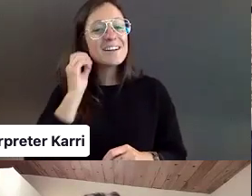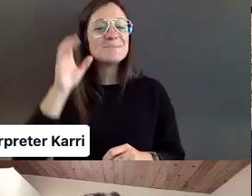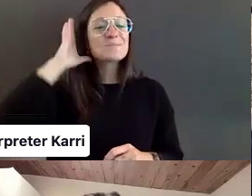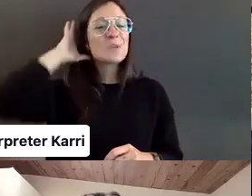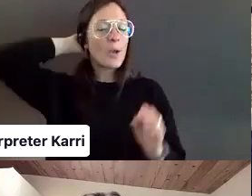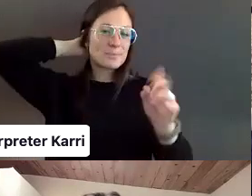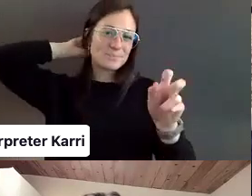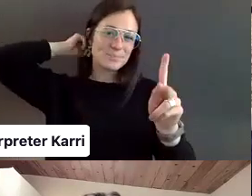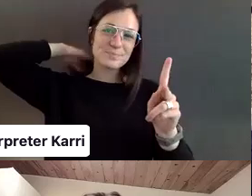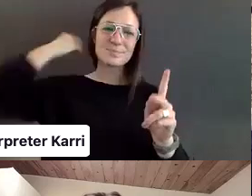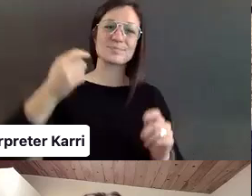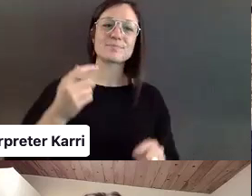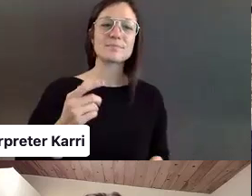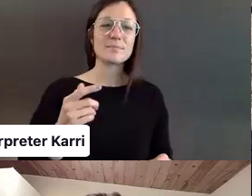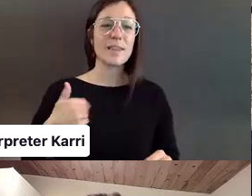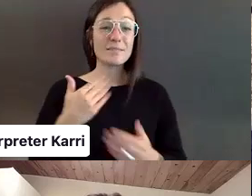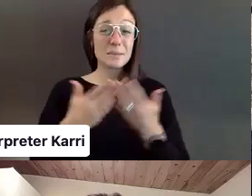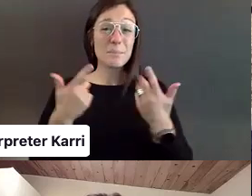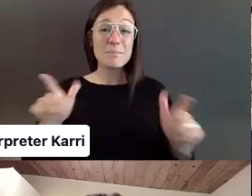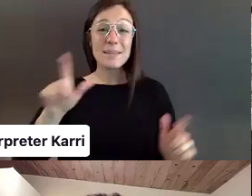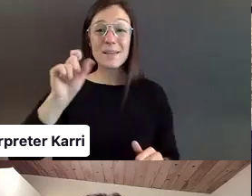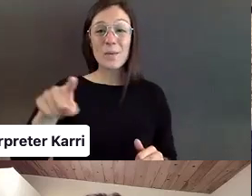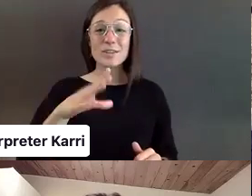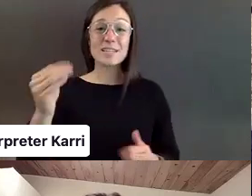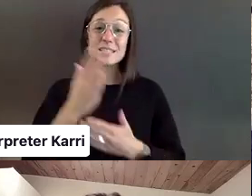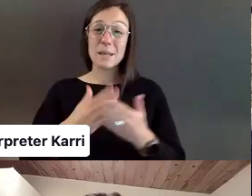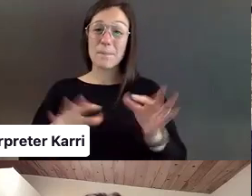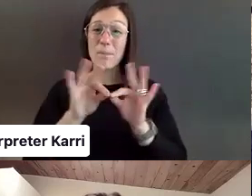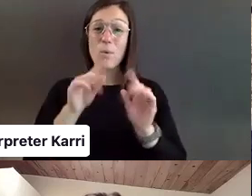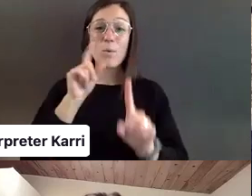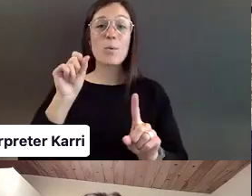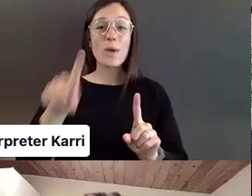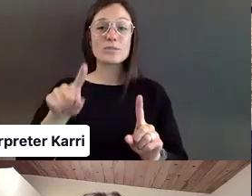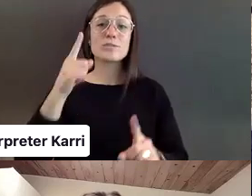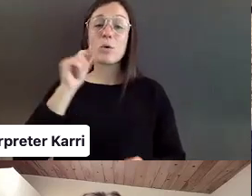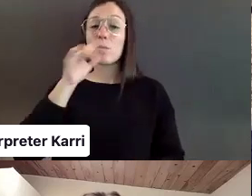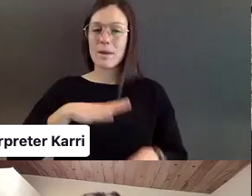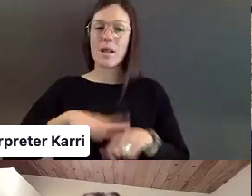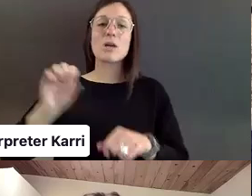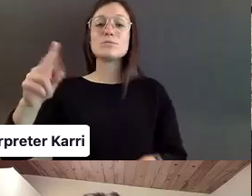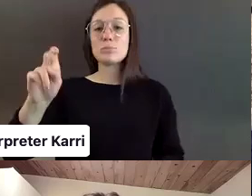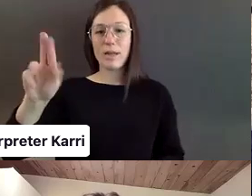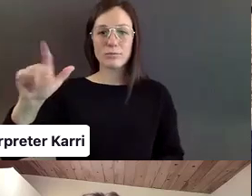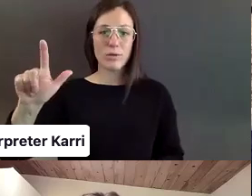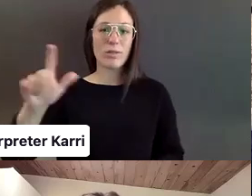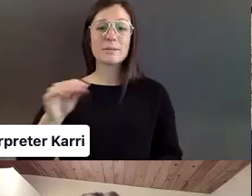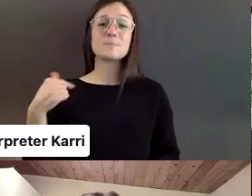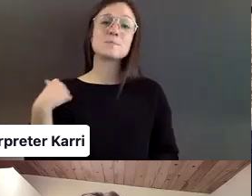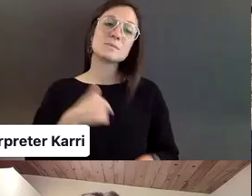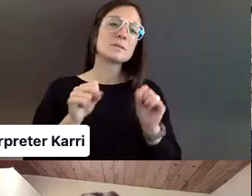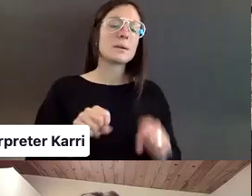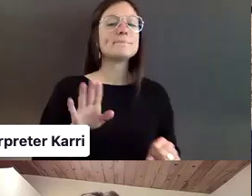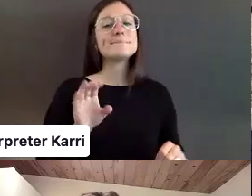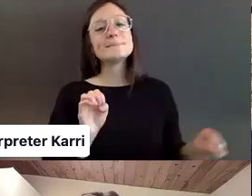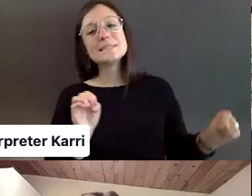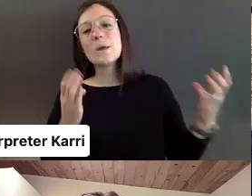But I guess there's some pretty big questions and some pointed questions around women on Supernatural. And we can be as